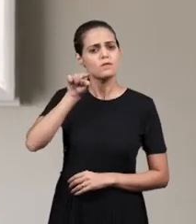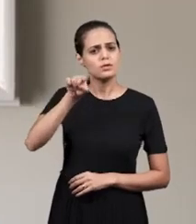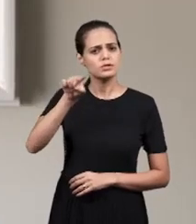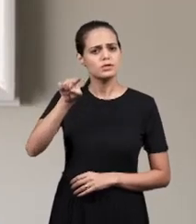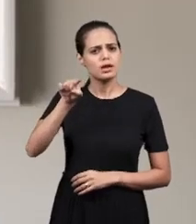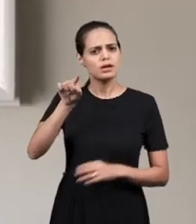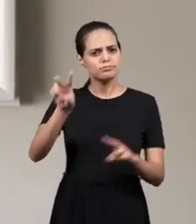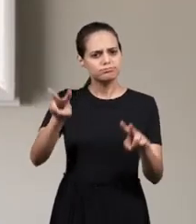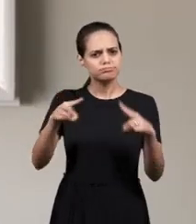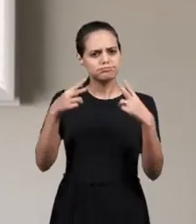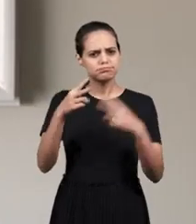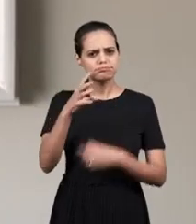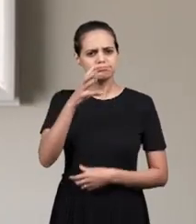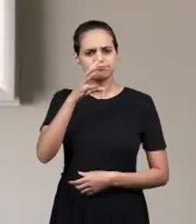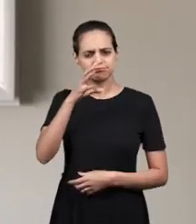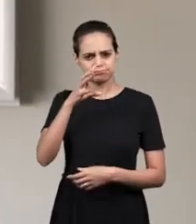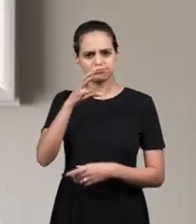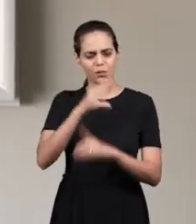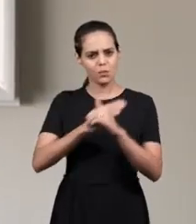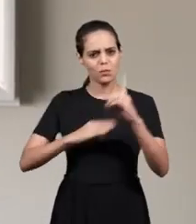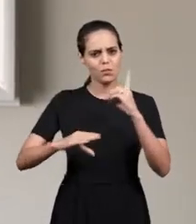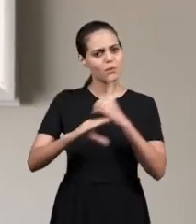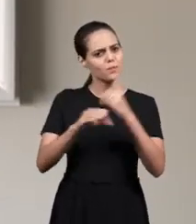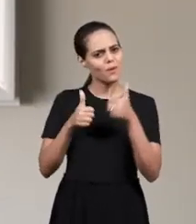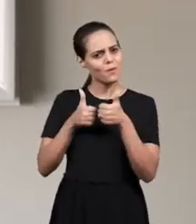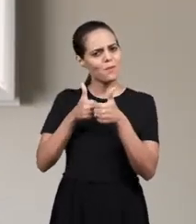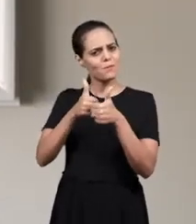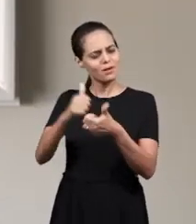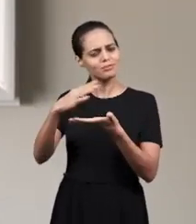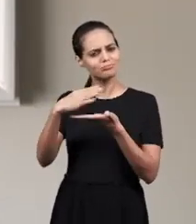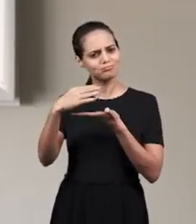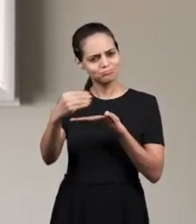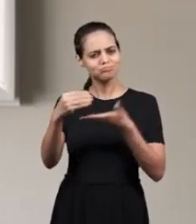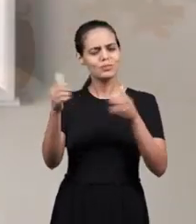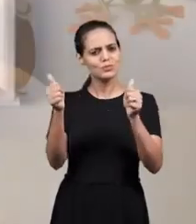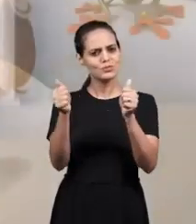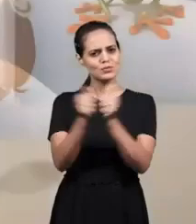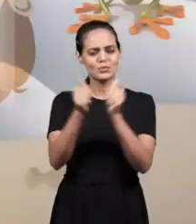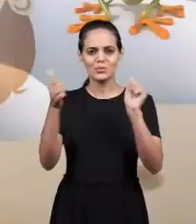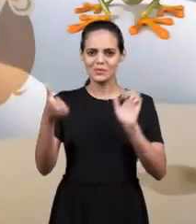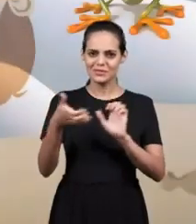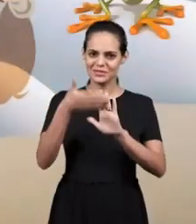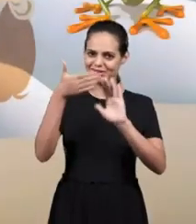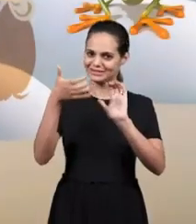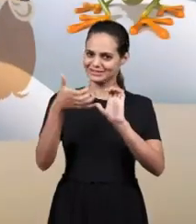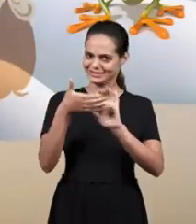watching us can follow along, glorify the name of the Lord with us.